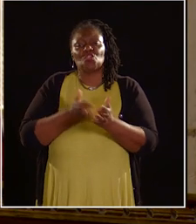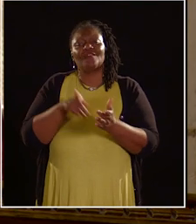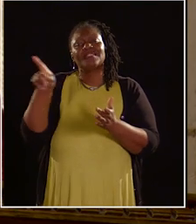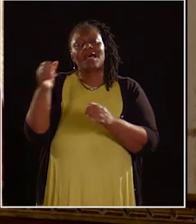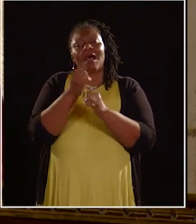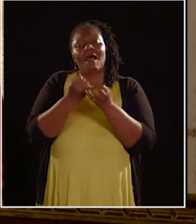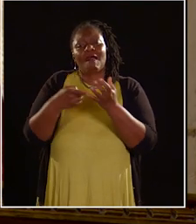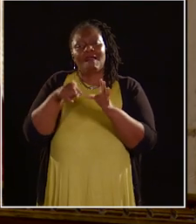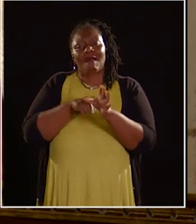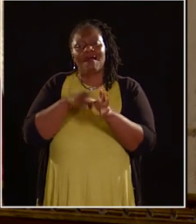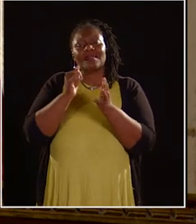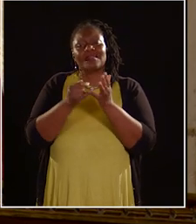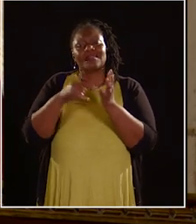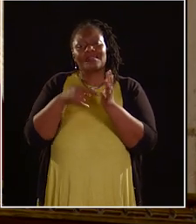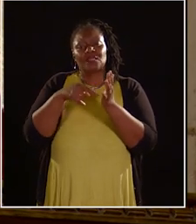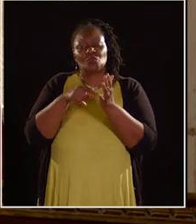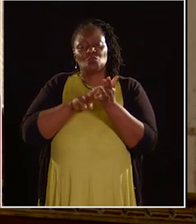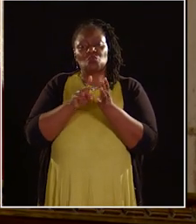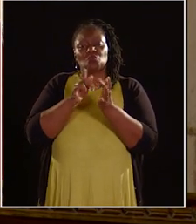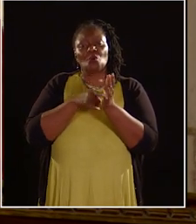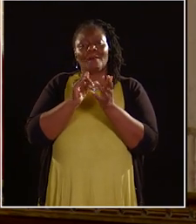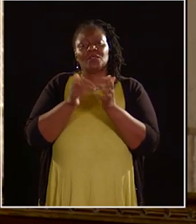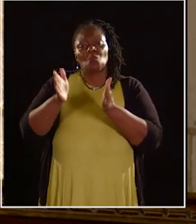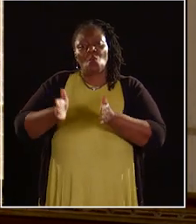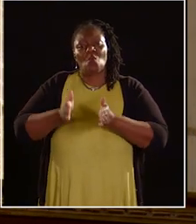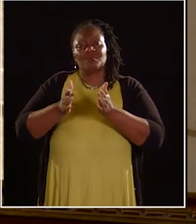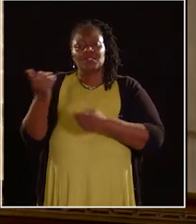and St. Thomas's Hospital.